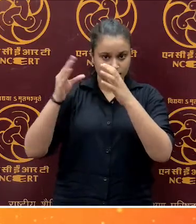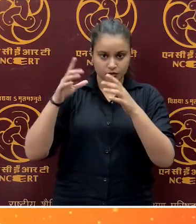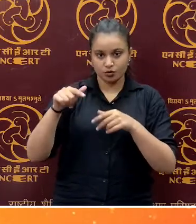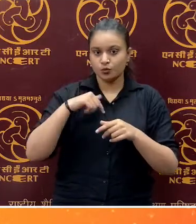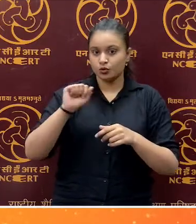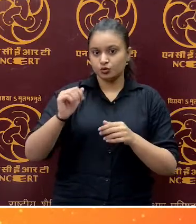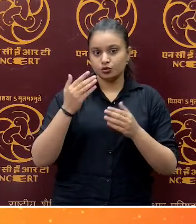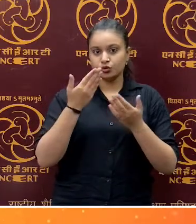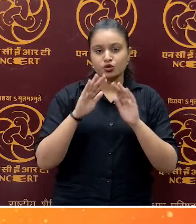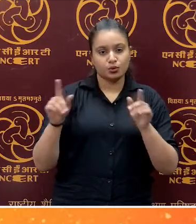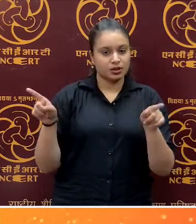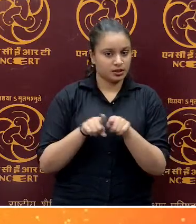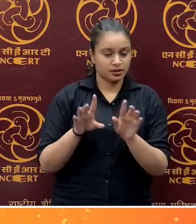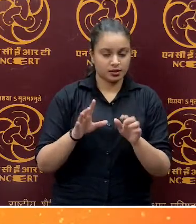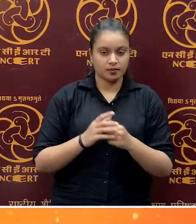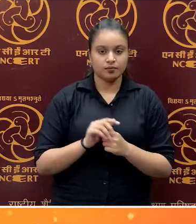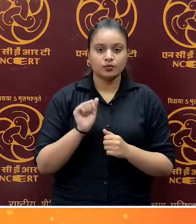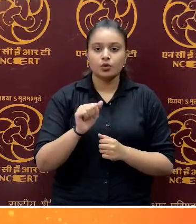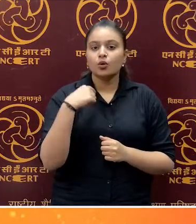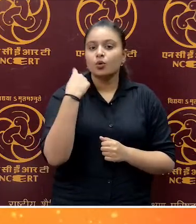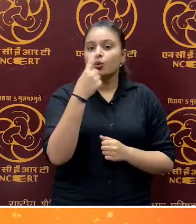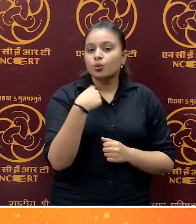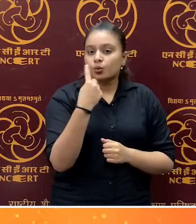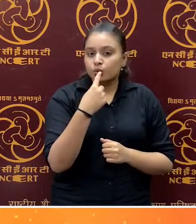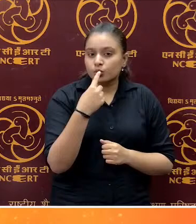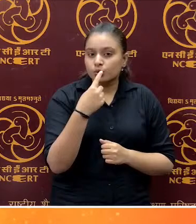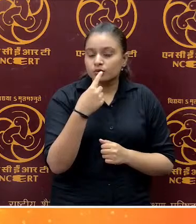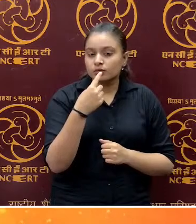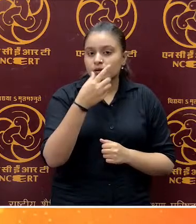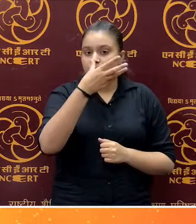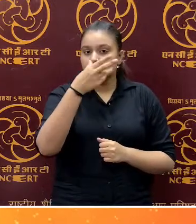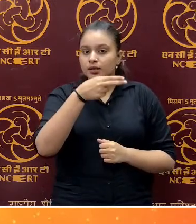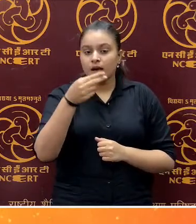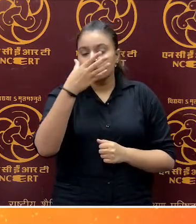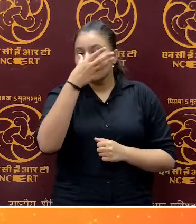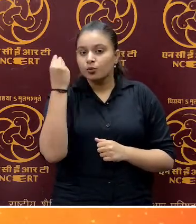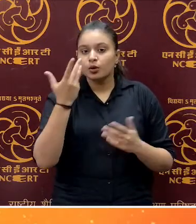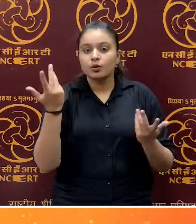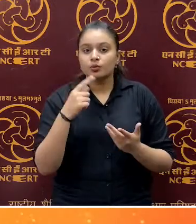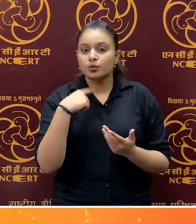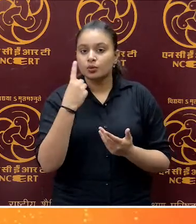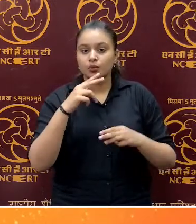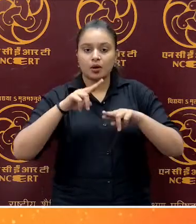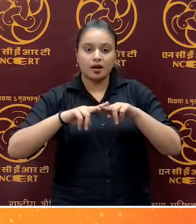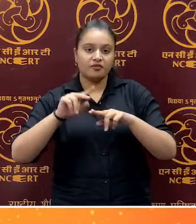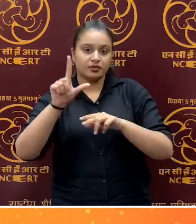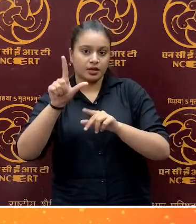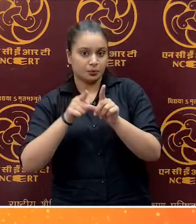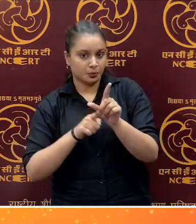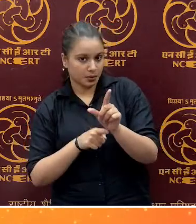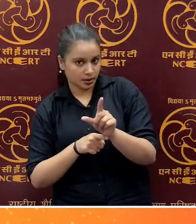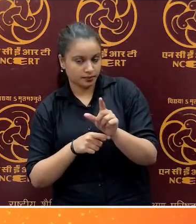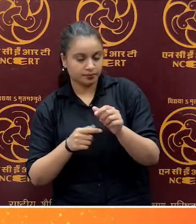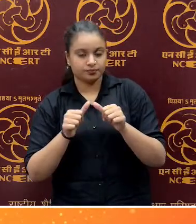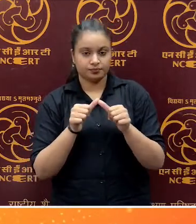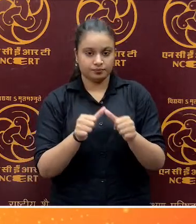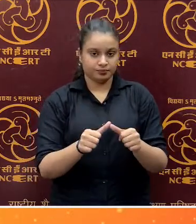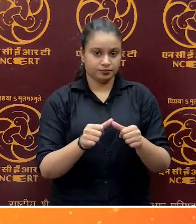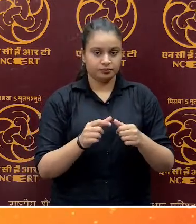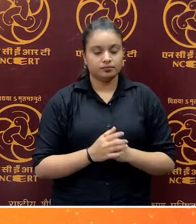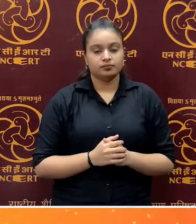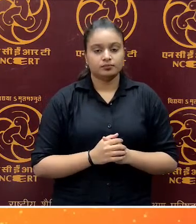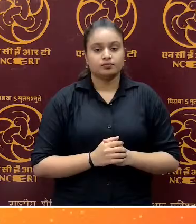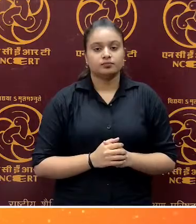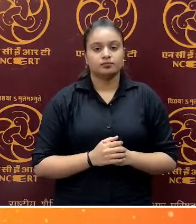great. So who forgot his name? The fly forgot his name. Yes, it's a very simple question, and answer is the